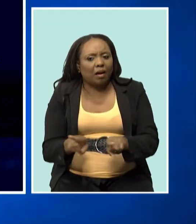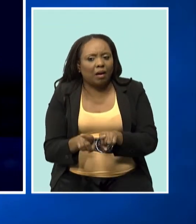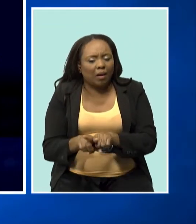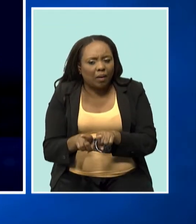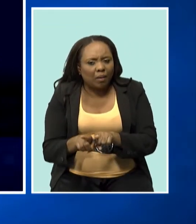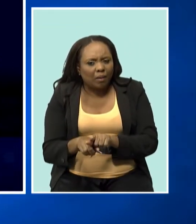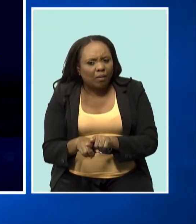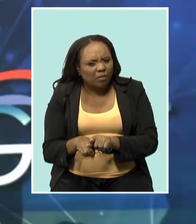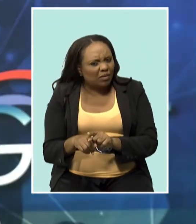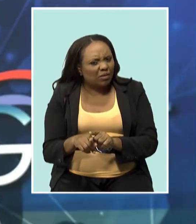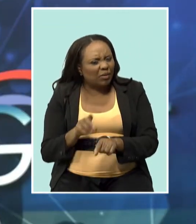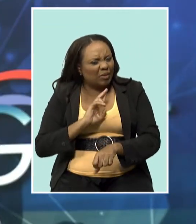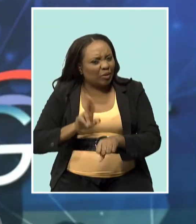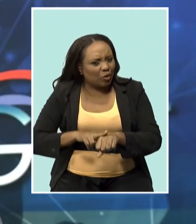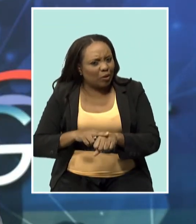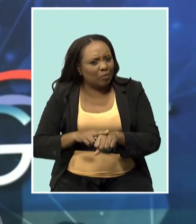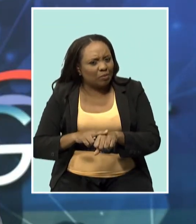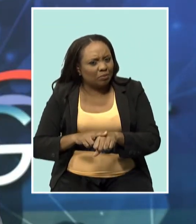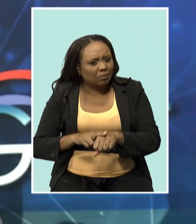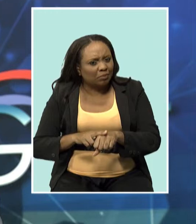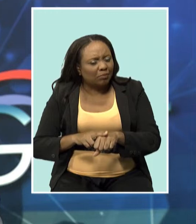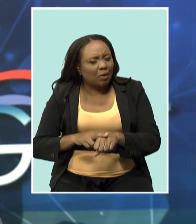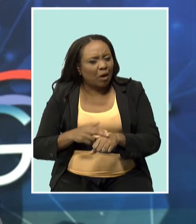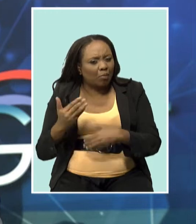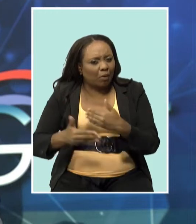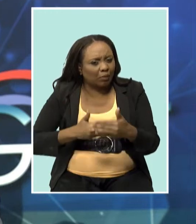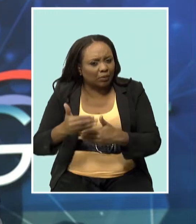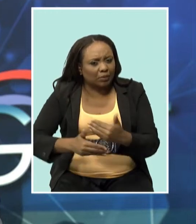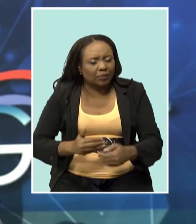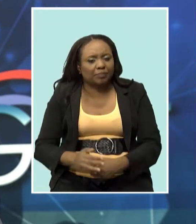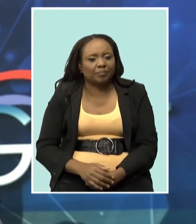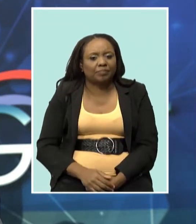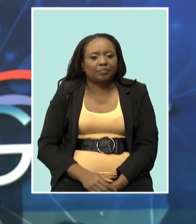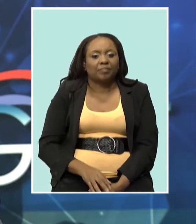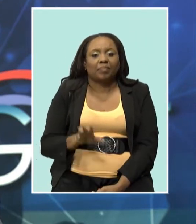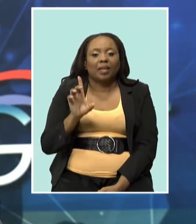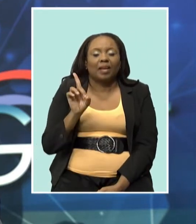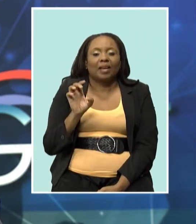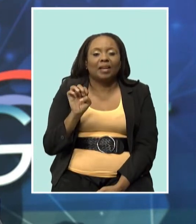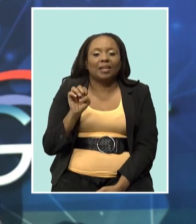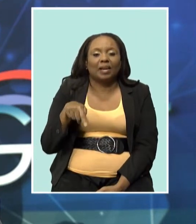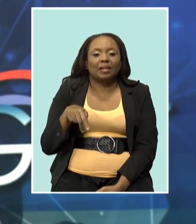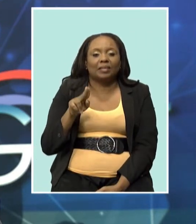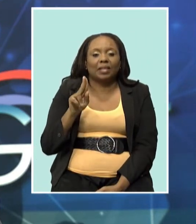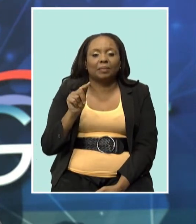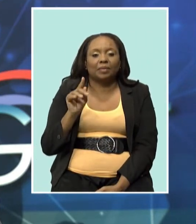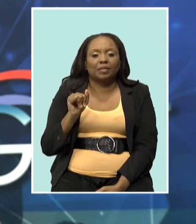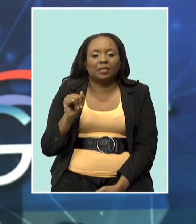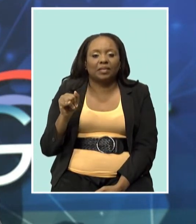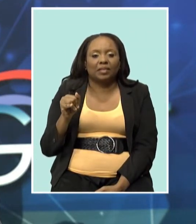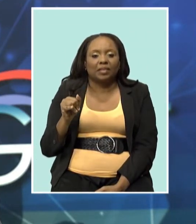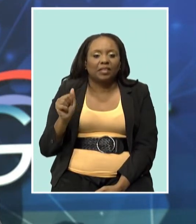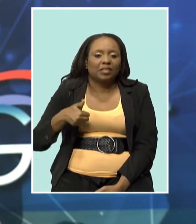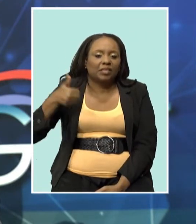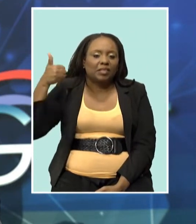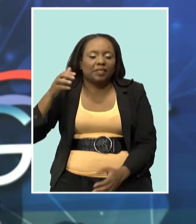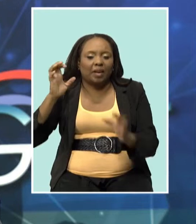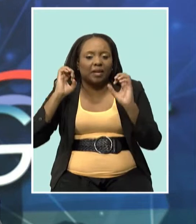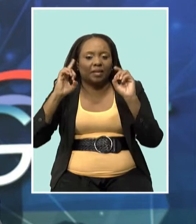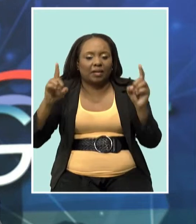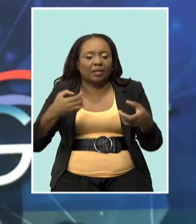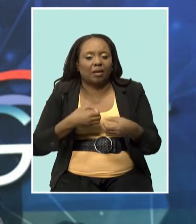further education of the public about her contributions. The call comes from the ambassador to CARICOM, David Comishong, as he spoke on the topic